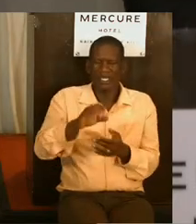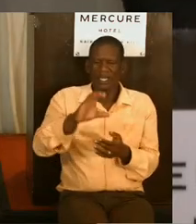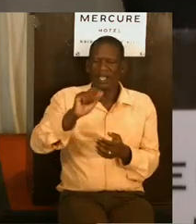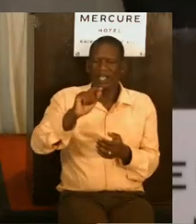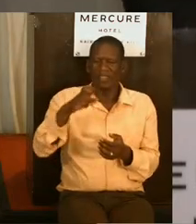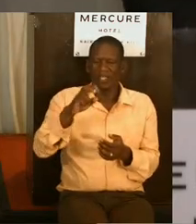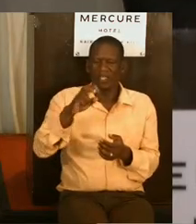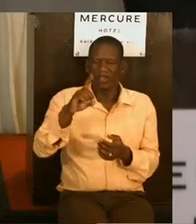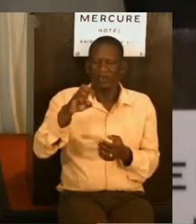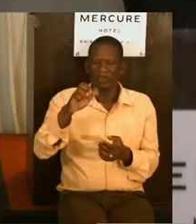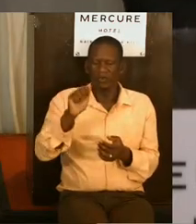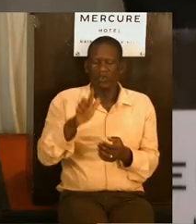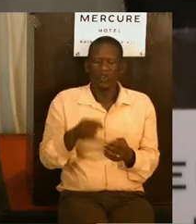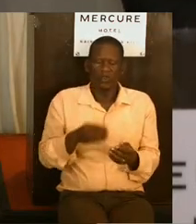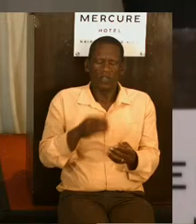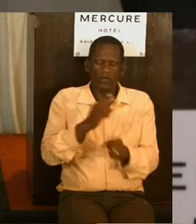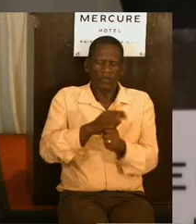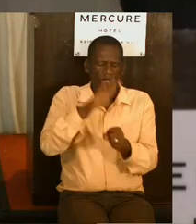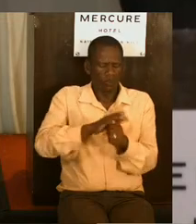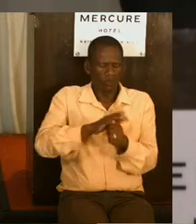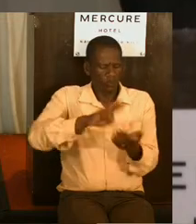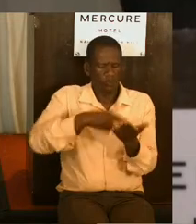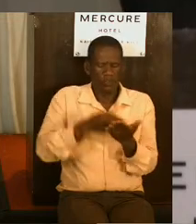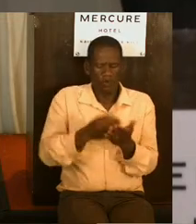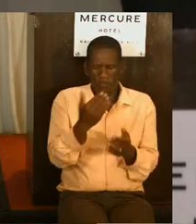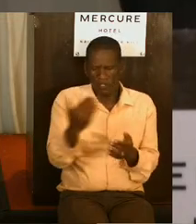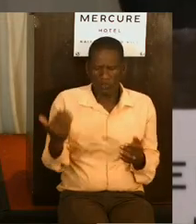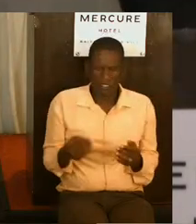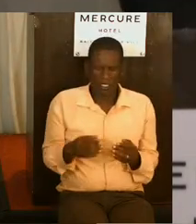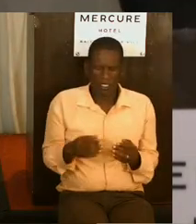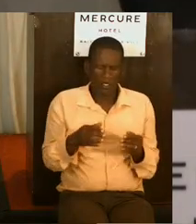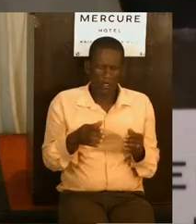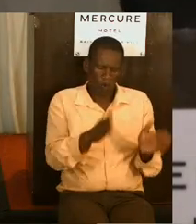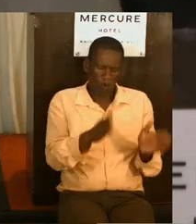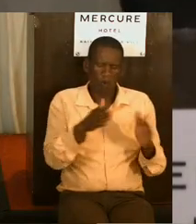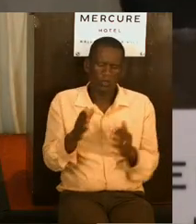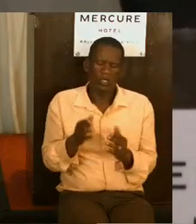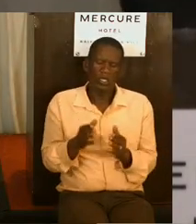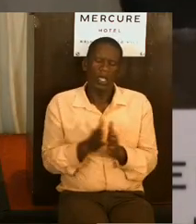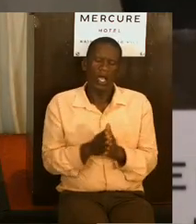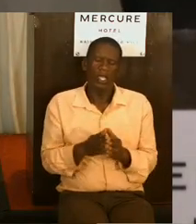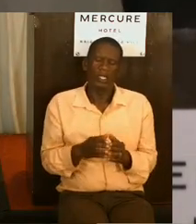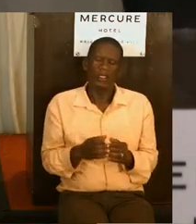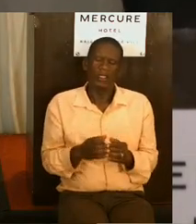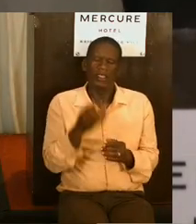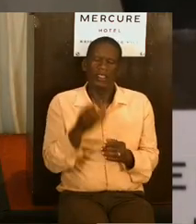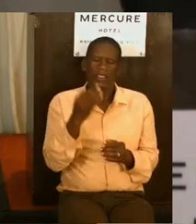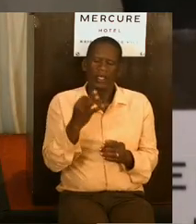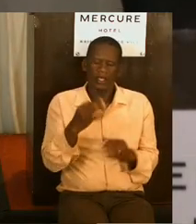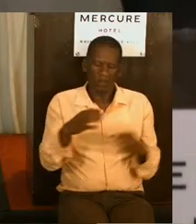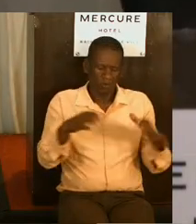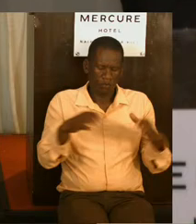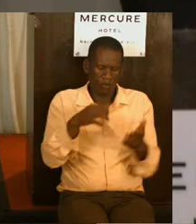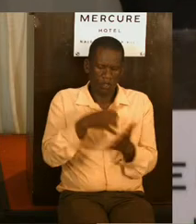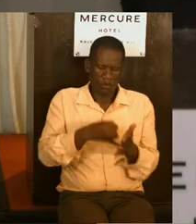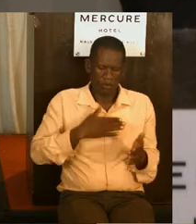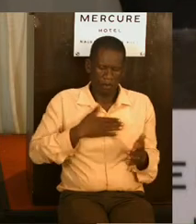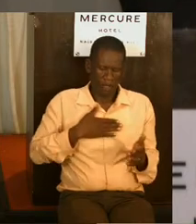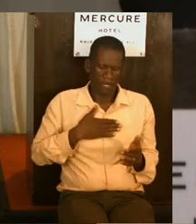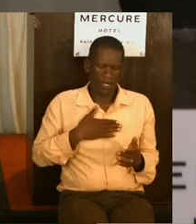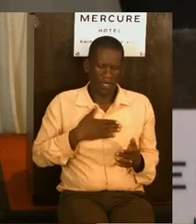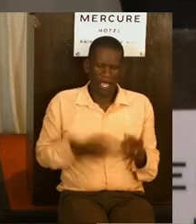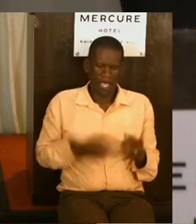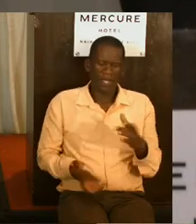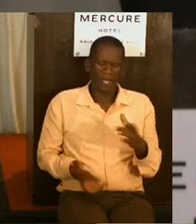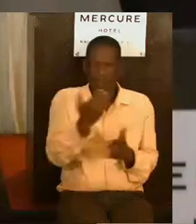in a lot of resource in terms of the children uh space uh just our three congregations including mine are